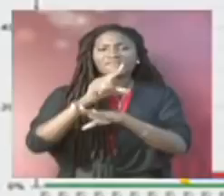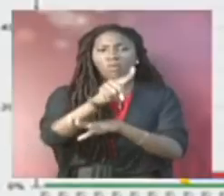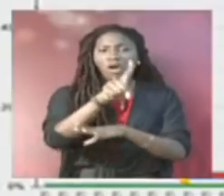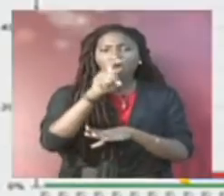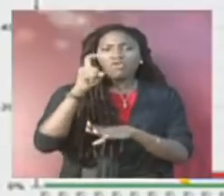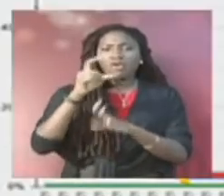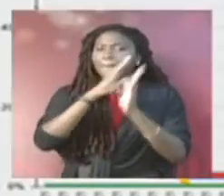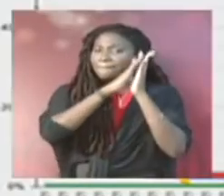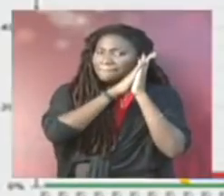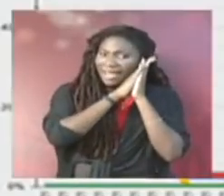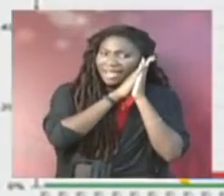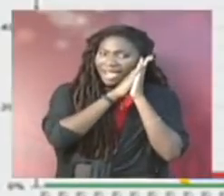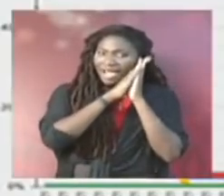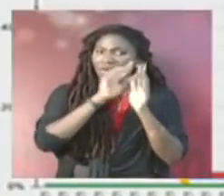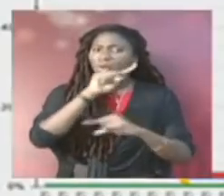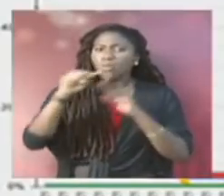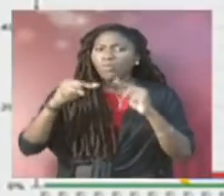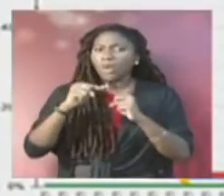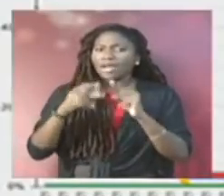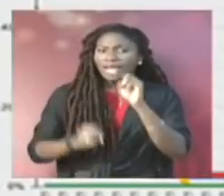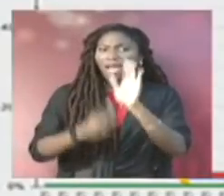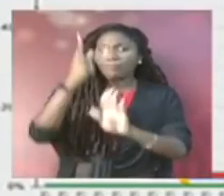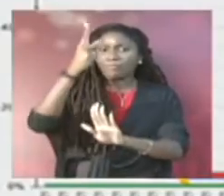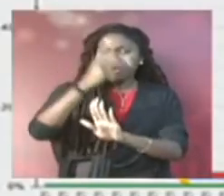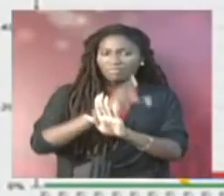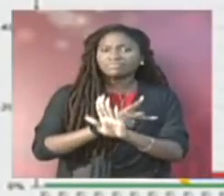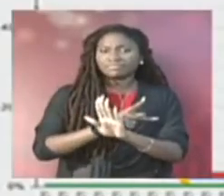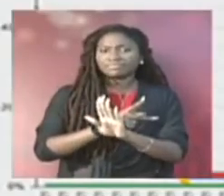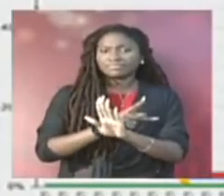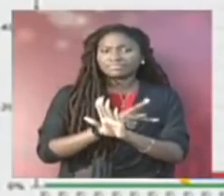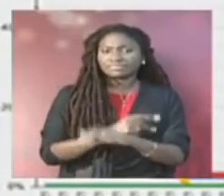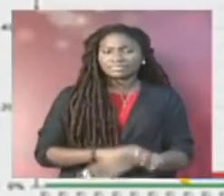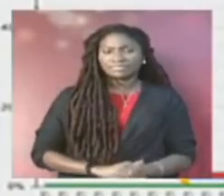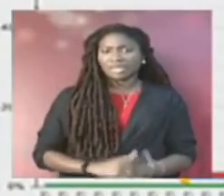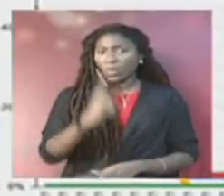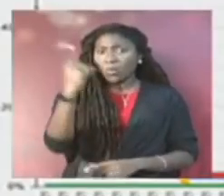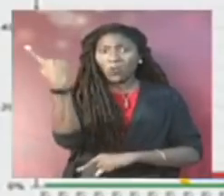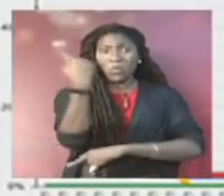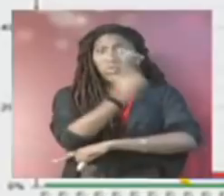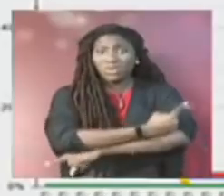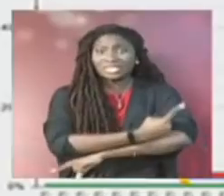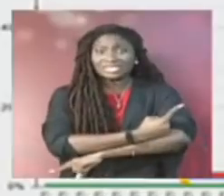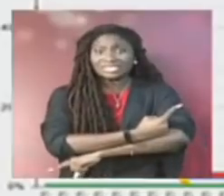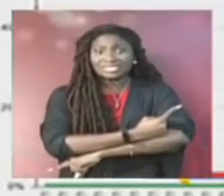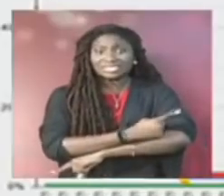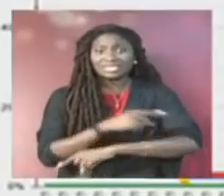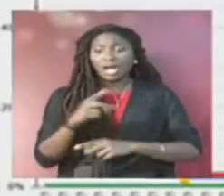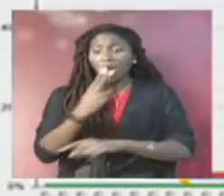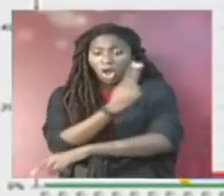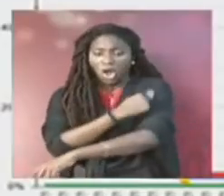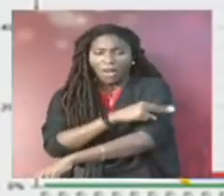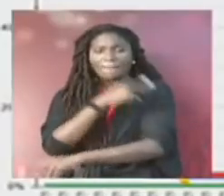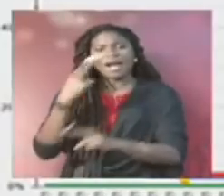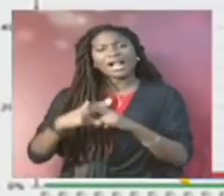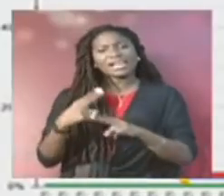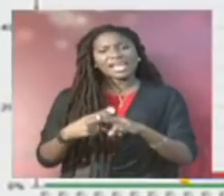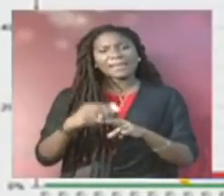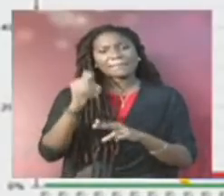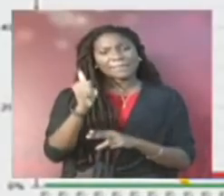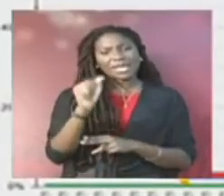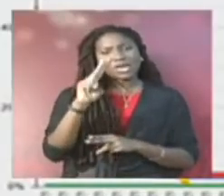1st, and I would let the population know that within 24 hours, the Augustus Long facility accepted 28